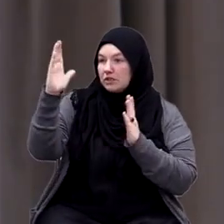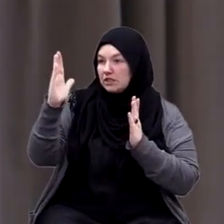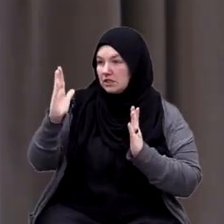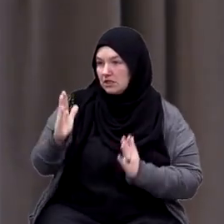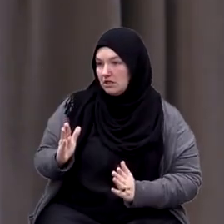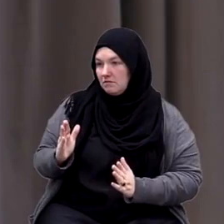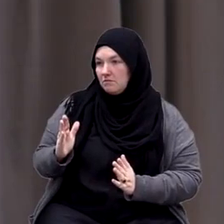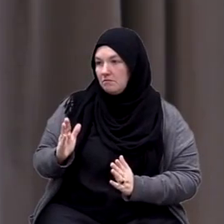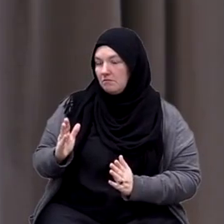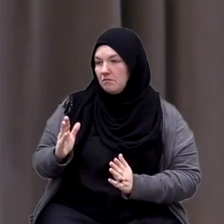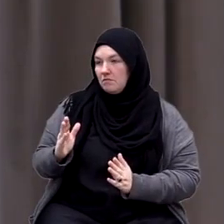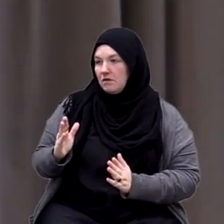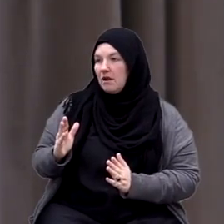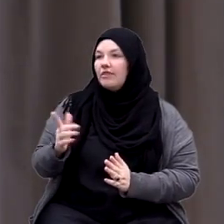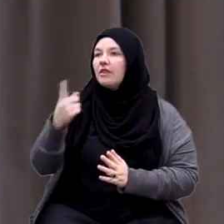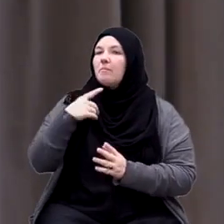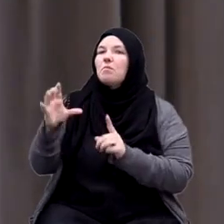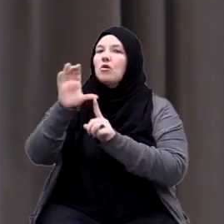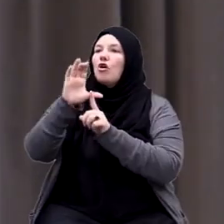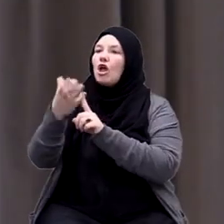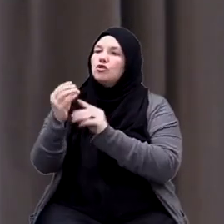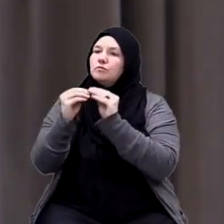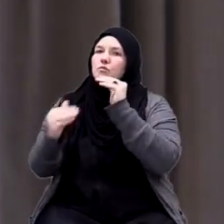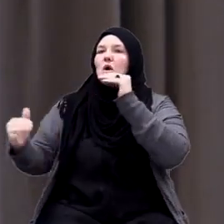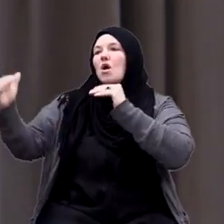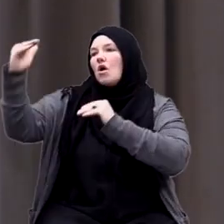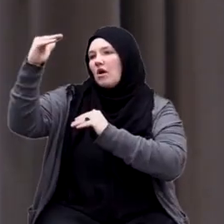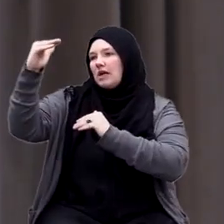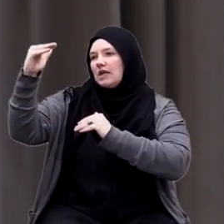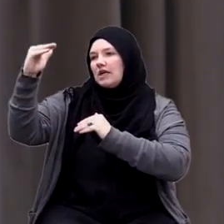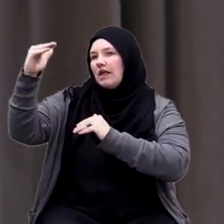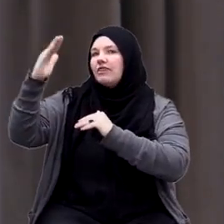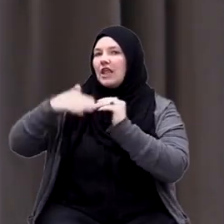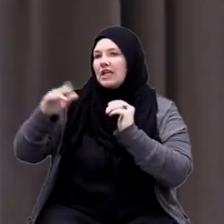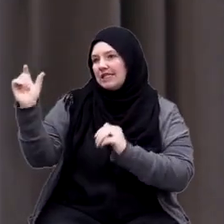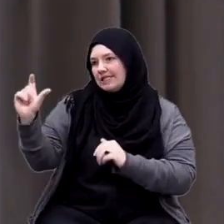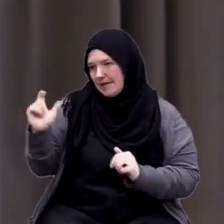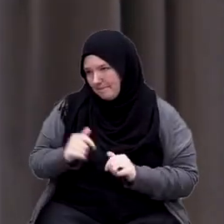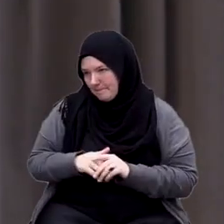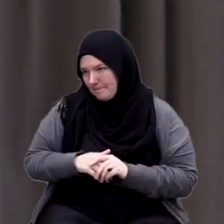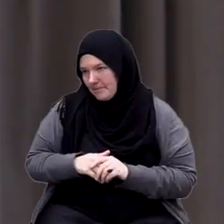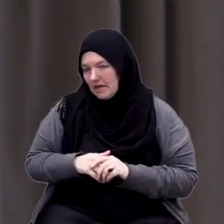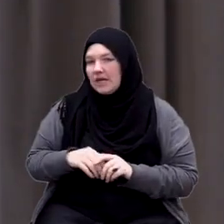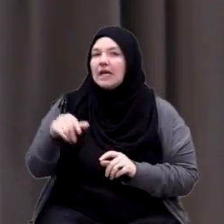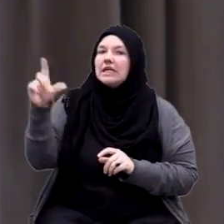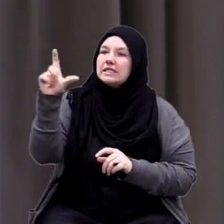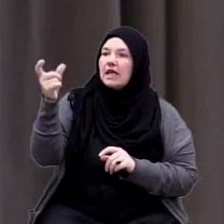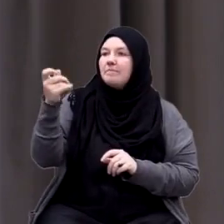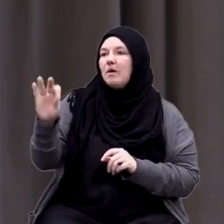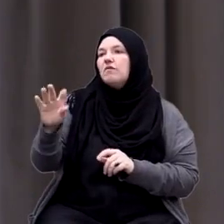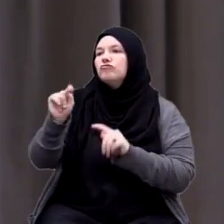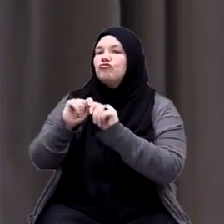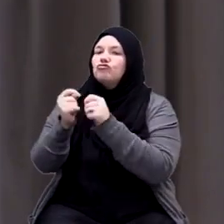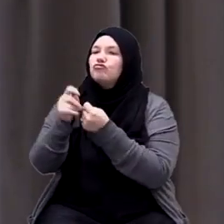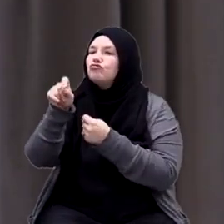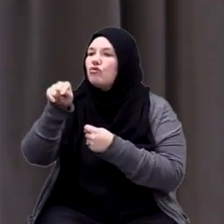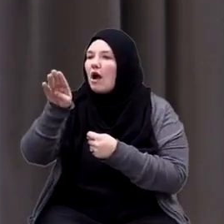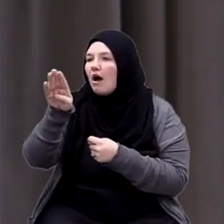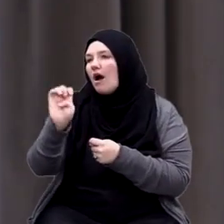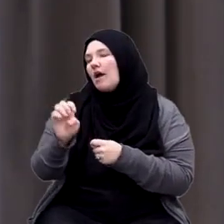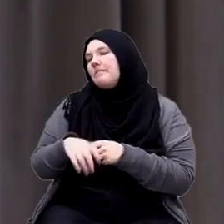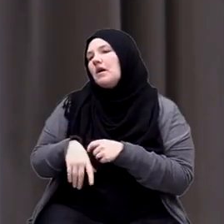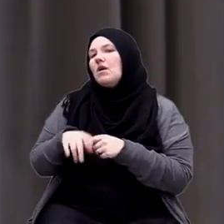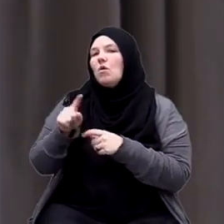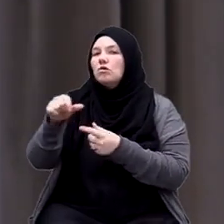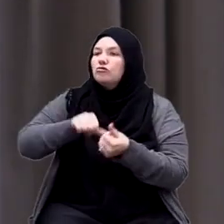Islam. Islam of the parents, Islam of the grandparents, Islam of the tribe and the family